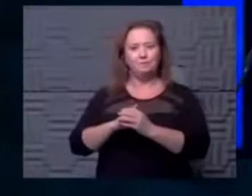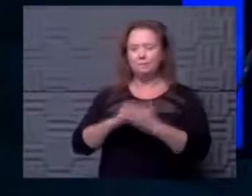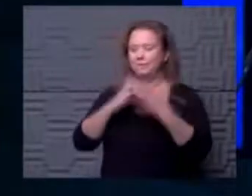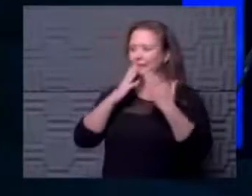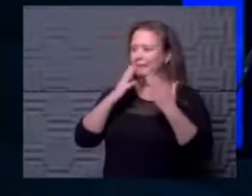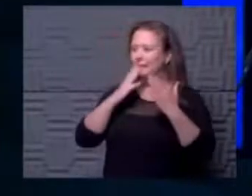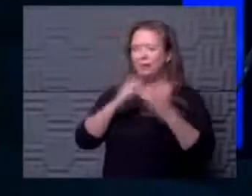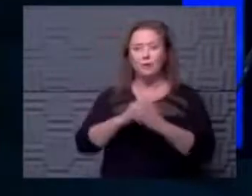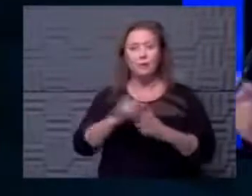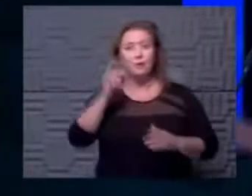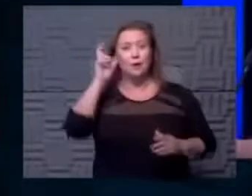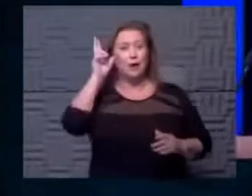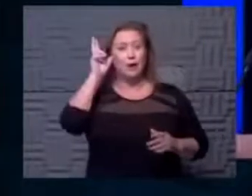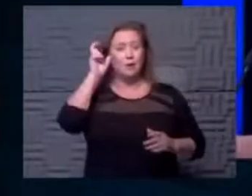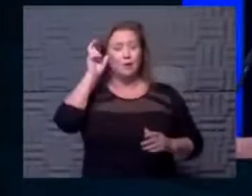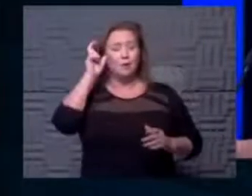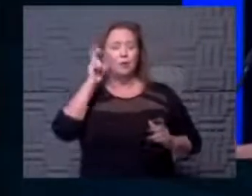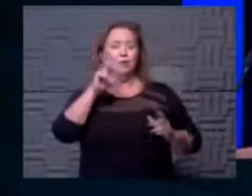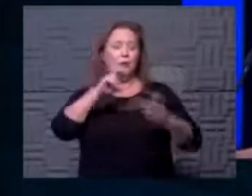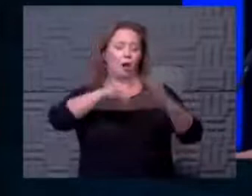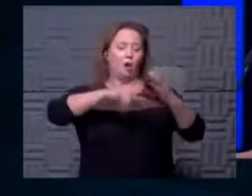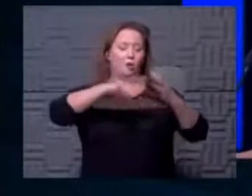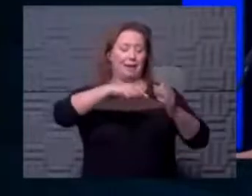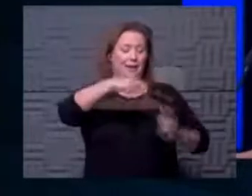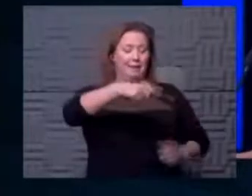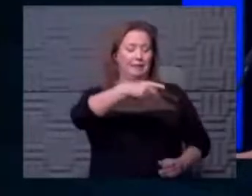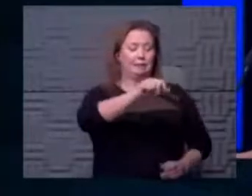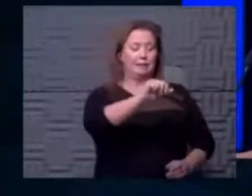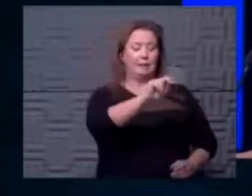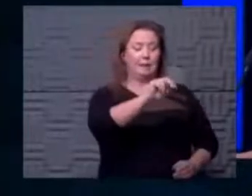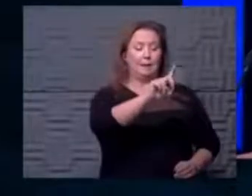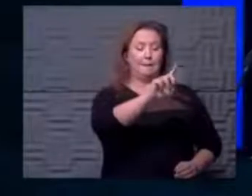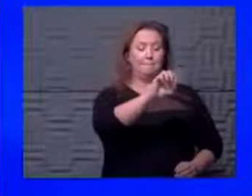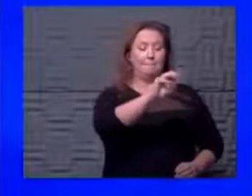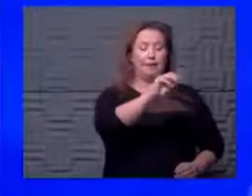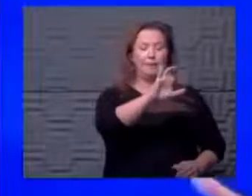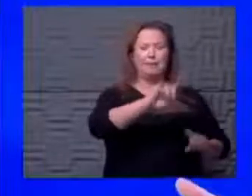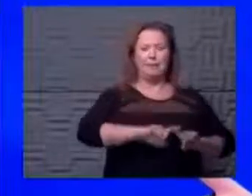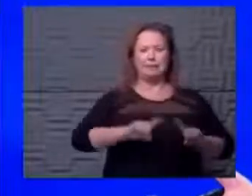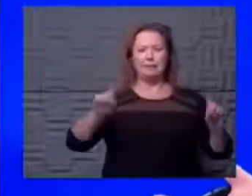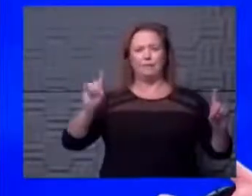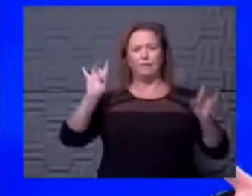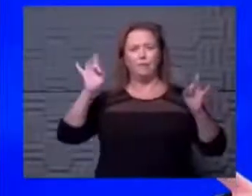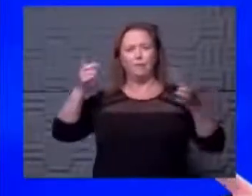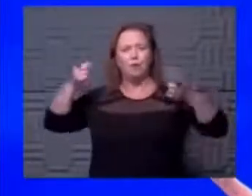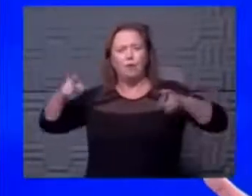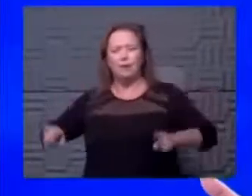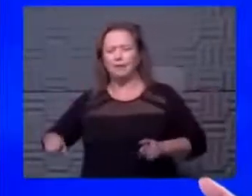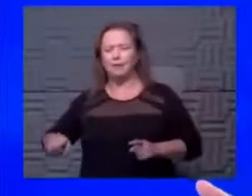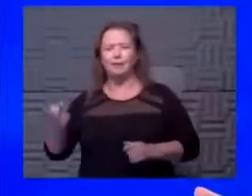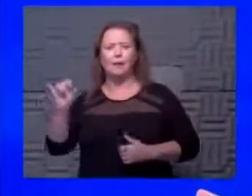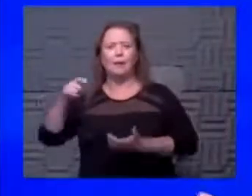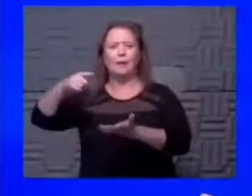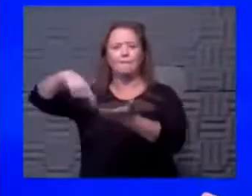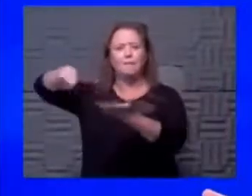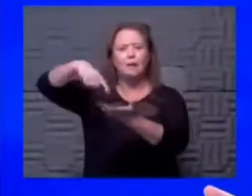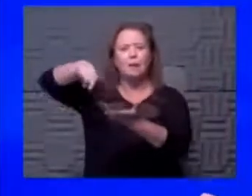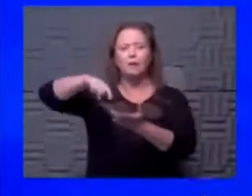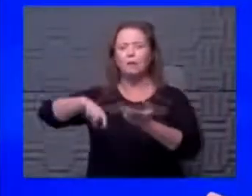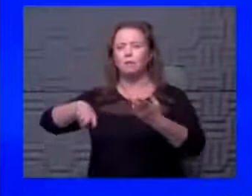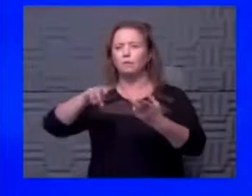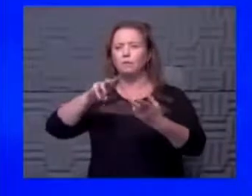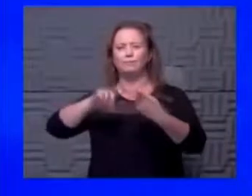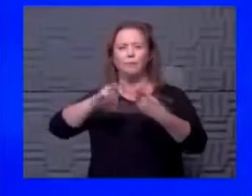I read somewhere that this pandemic is different than other crises that we've gone through before, because with a tornado or with a flood,